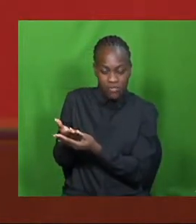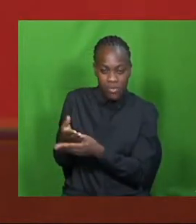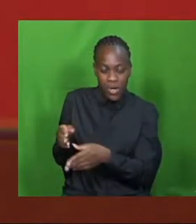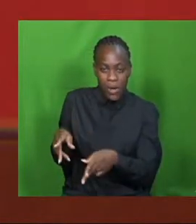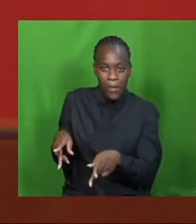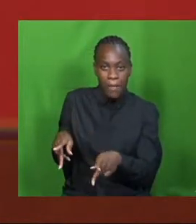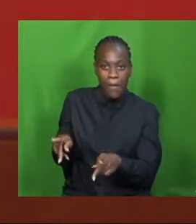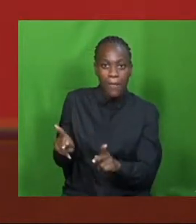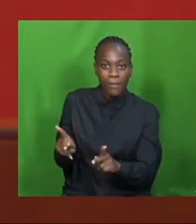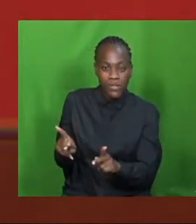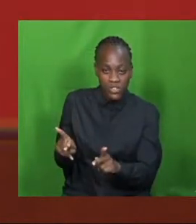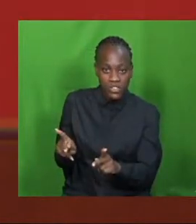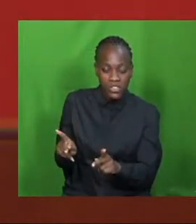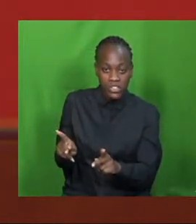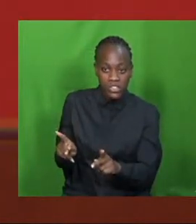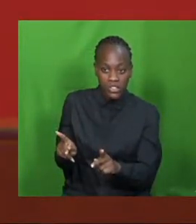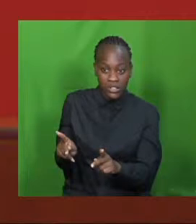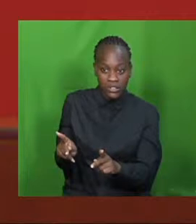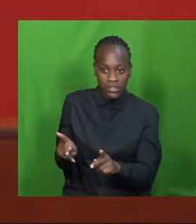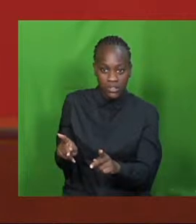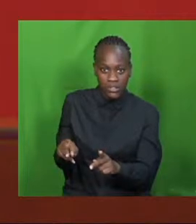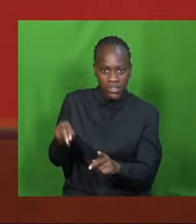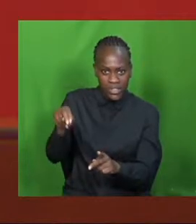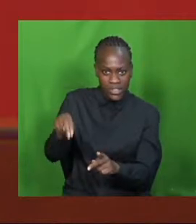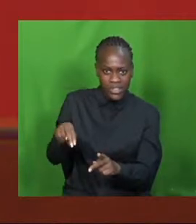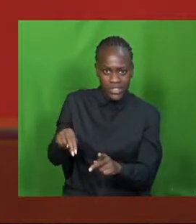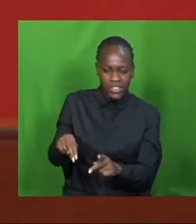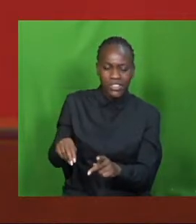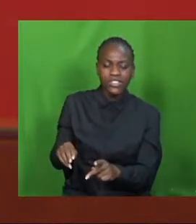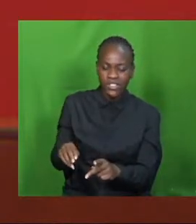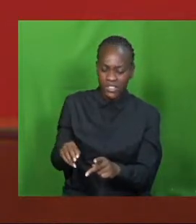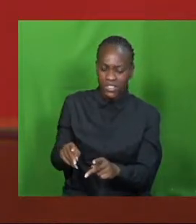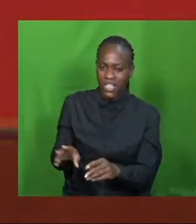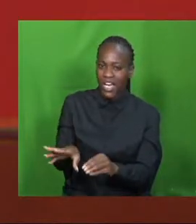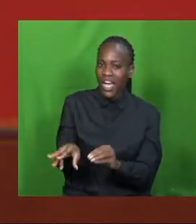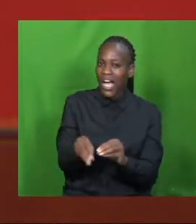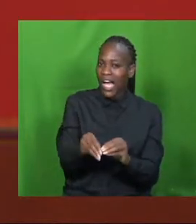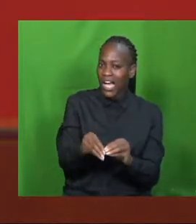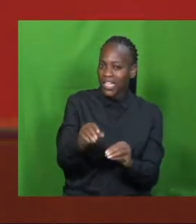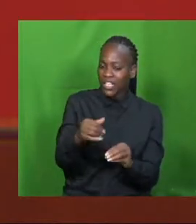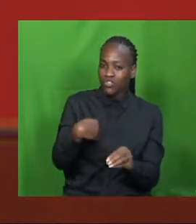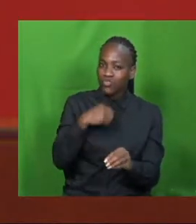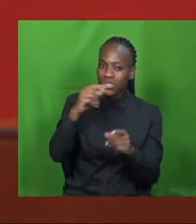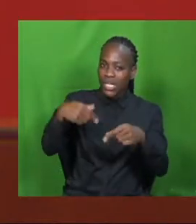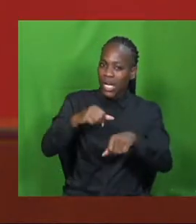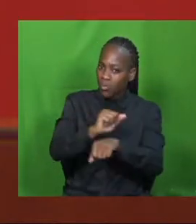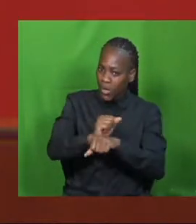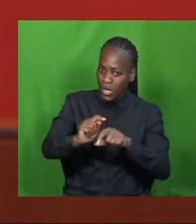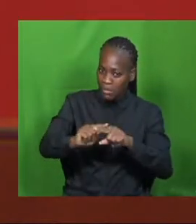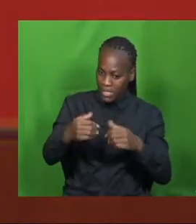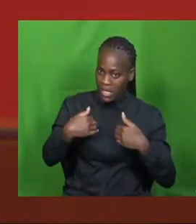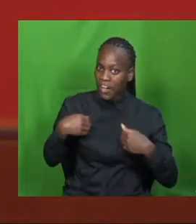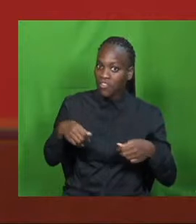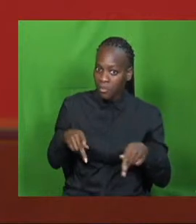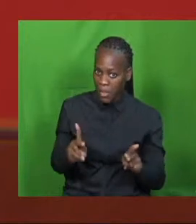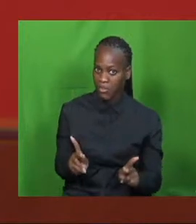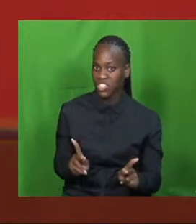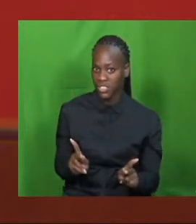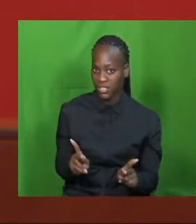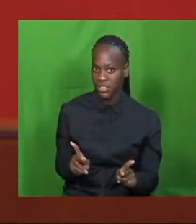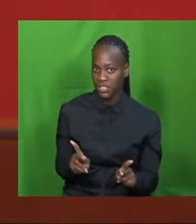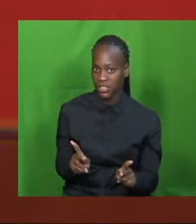Thank you, Right Honorable Speaker. I find my name under absent, and probably